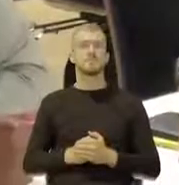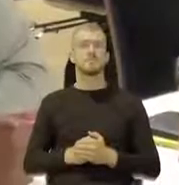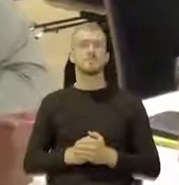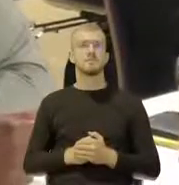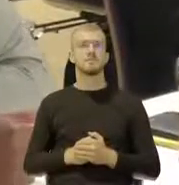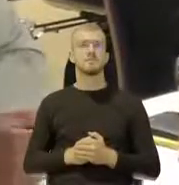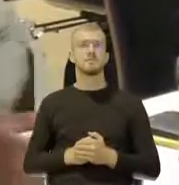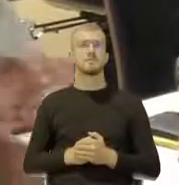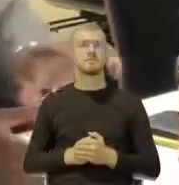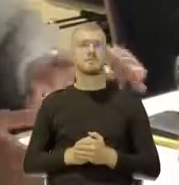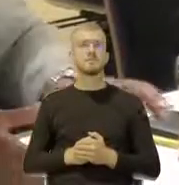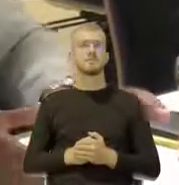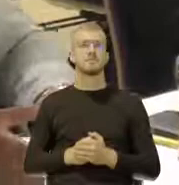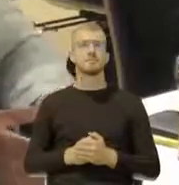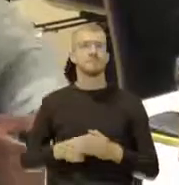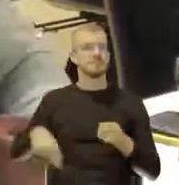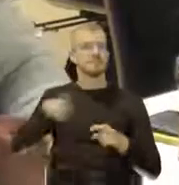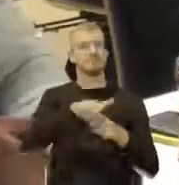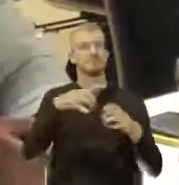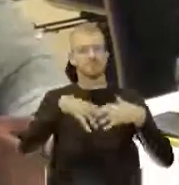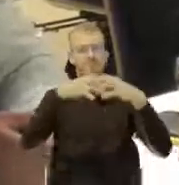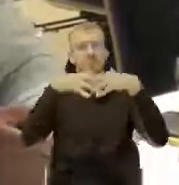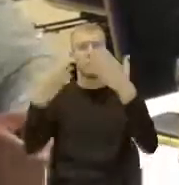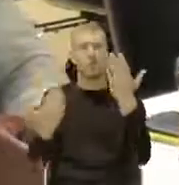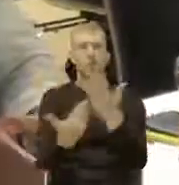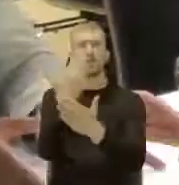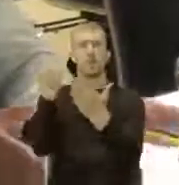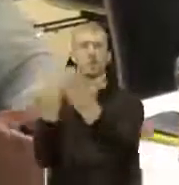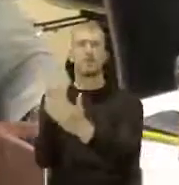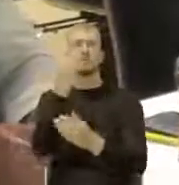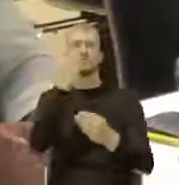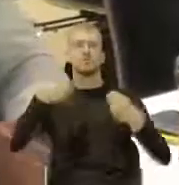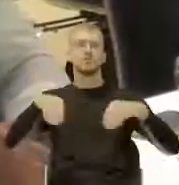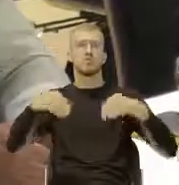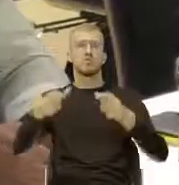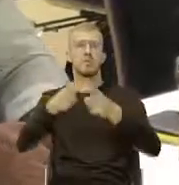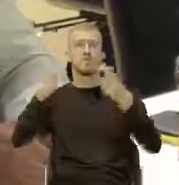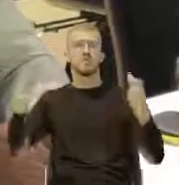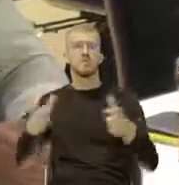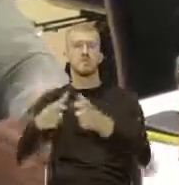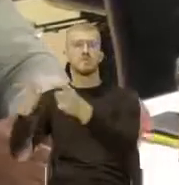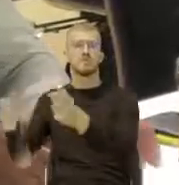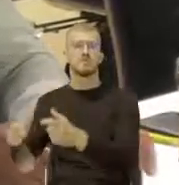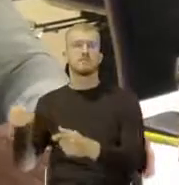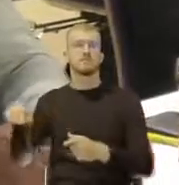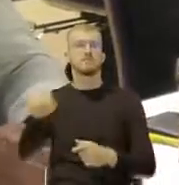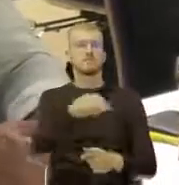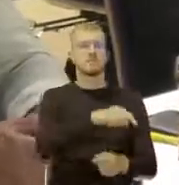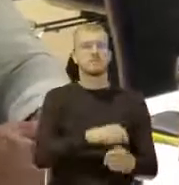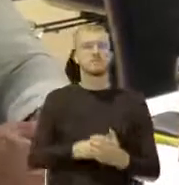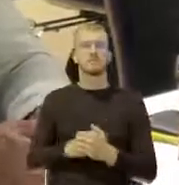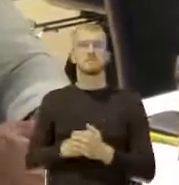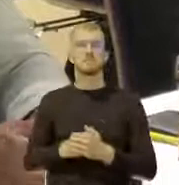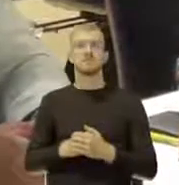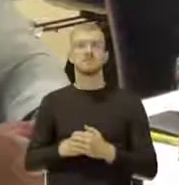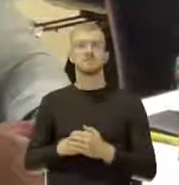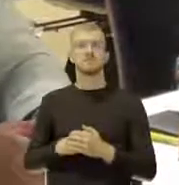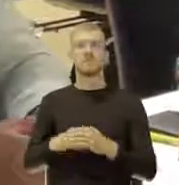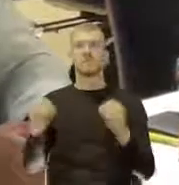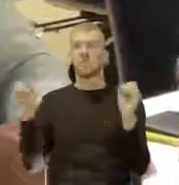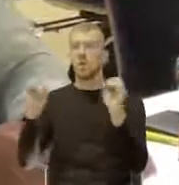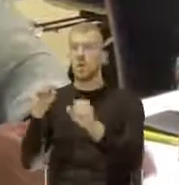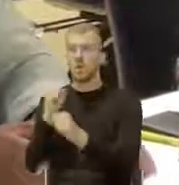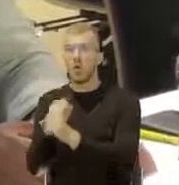streets so that those who come to walk within the city center and come to produce the waste, which is a burden for the assembly